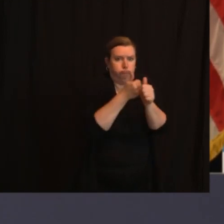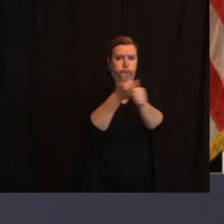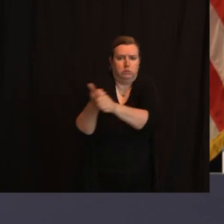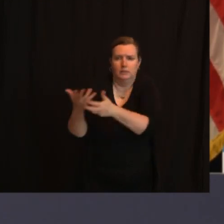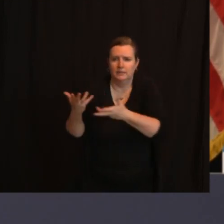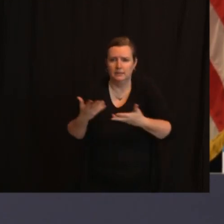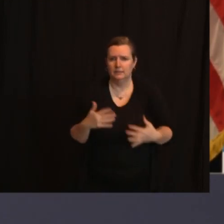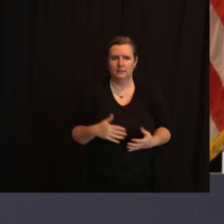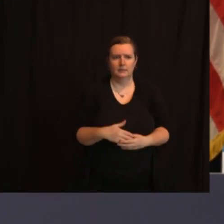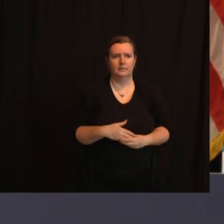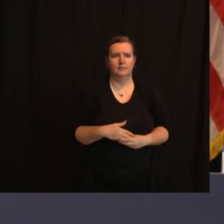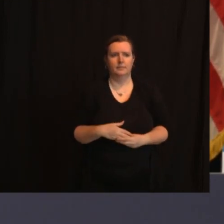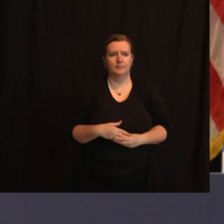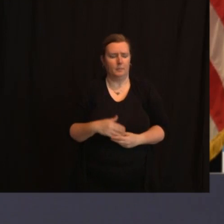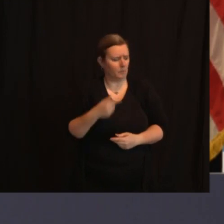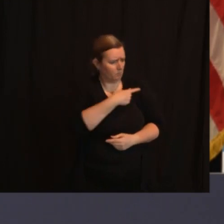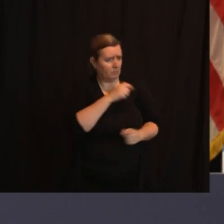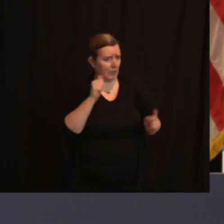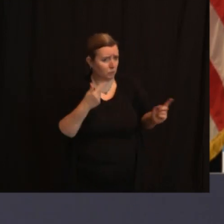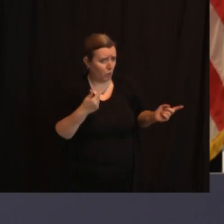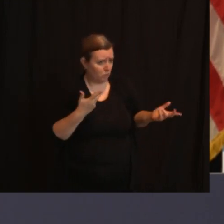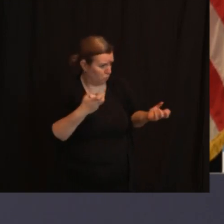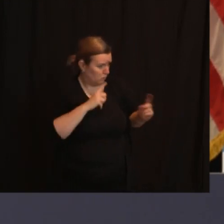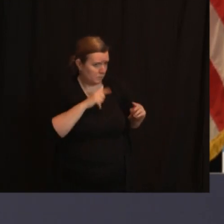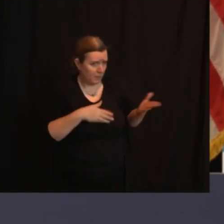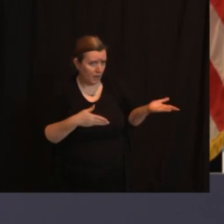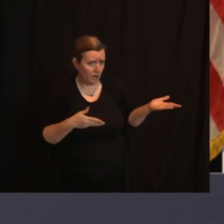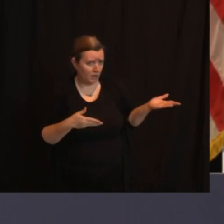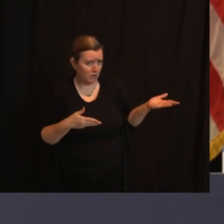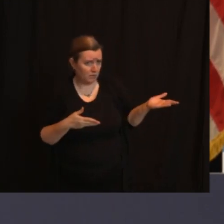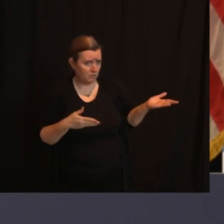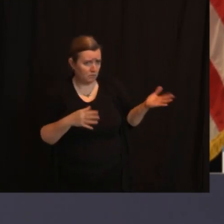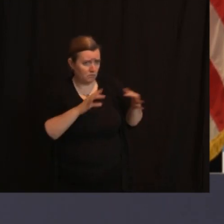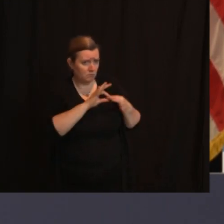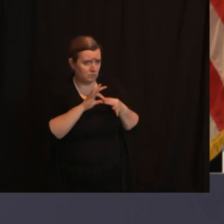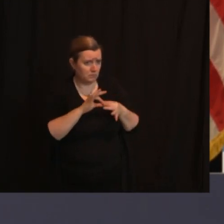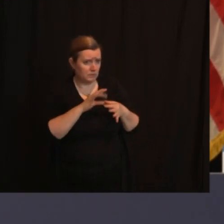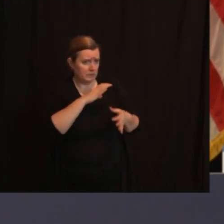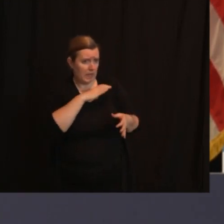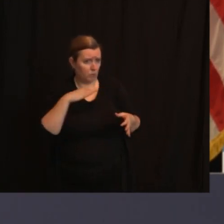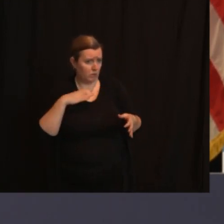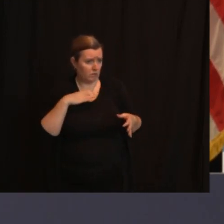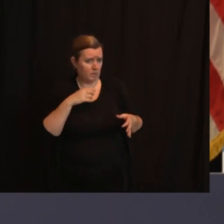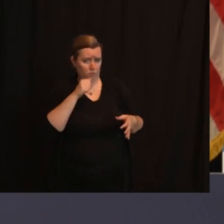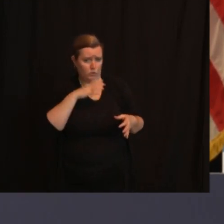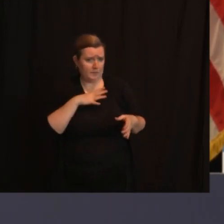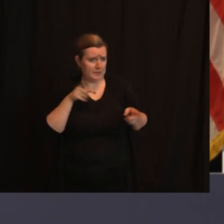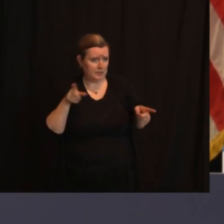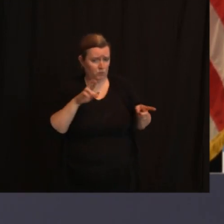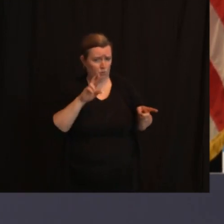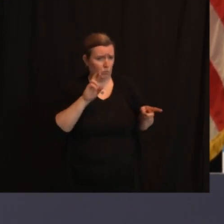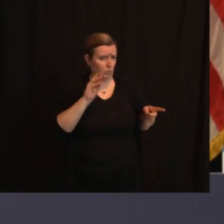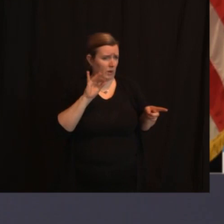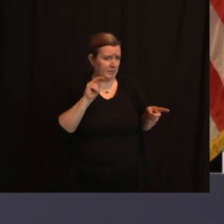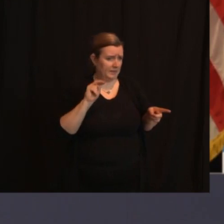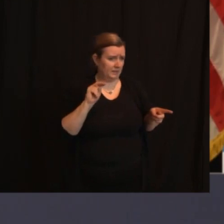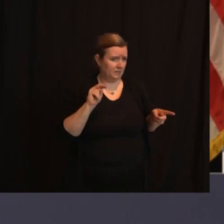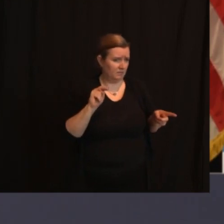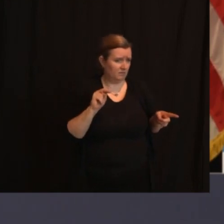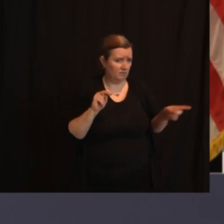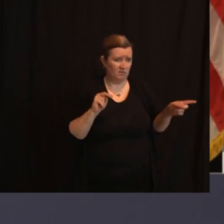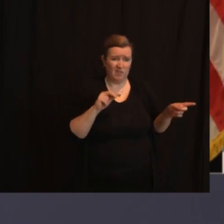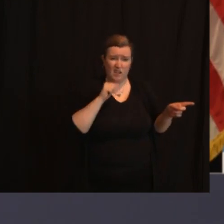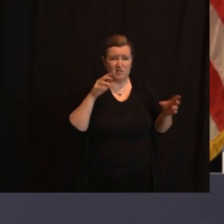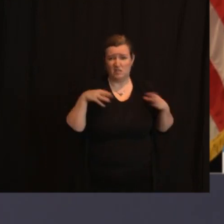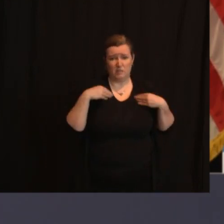Kabir is welcome to answer the question about Trenton City Councilwoman, but it's completely unacceptable, reprehensible. There's no choice as to